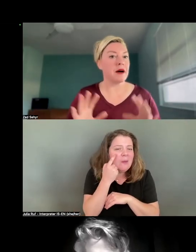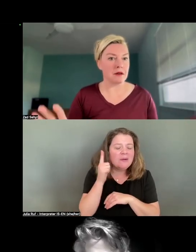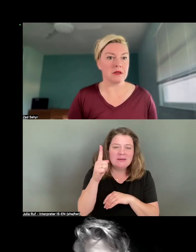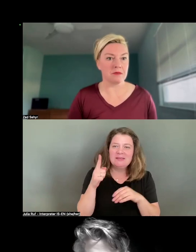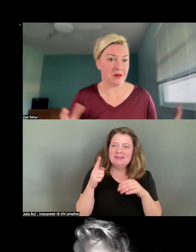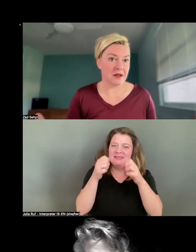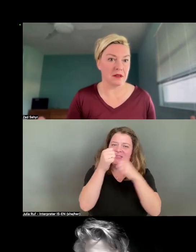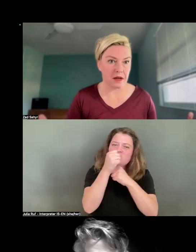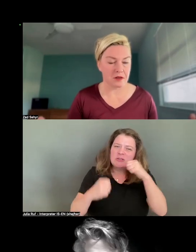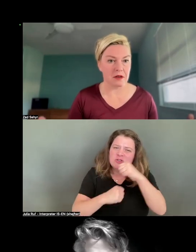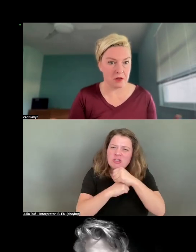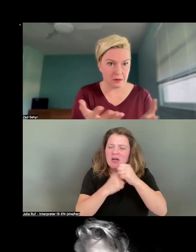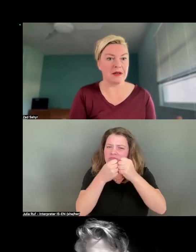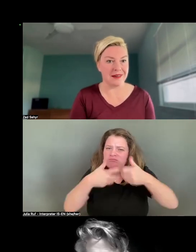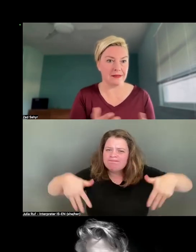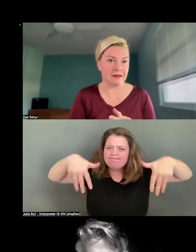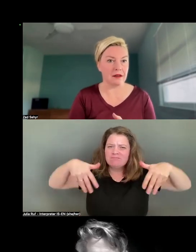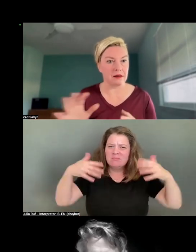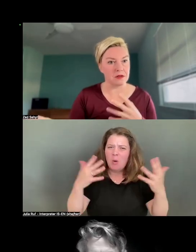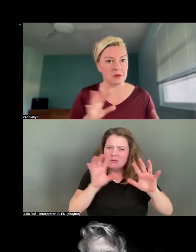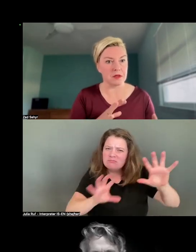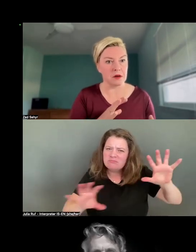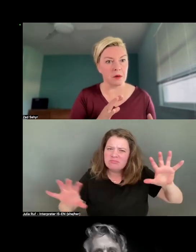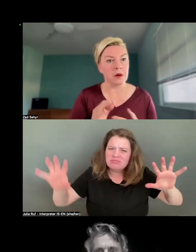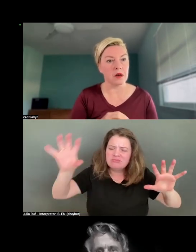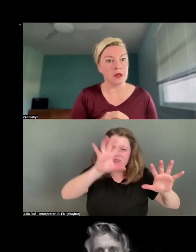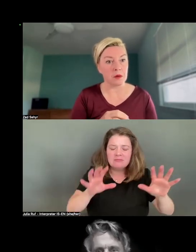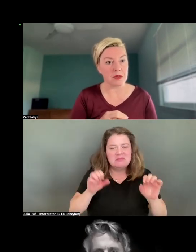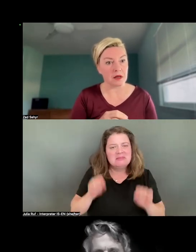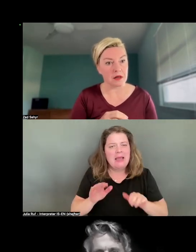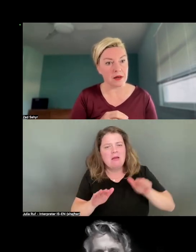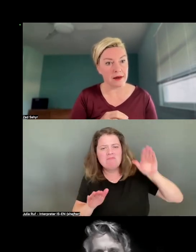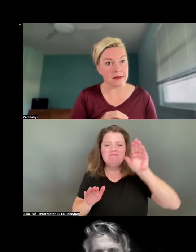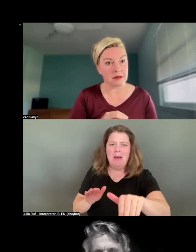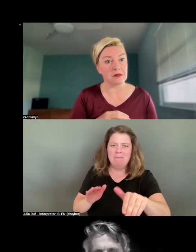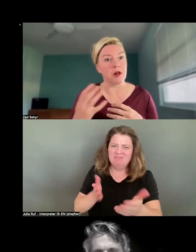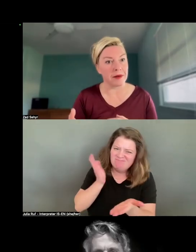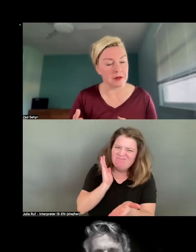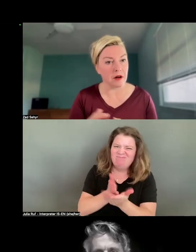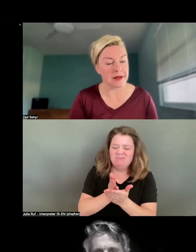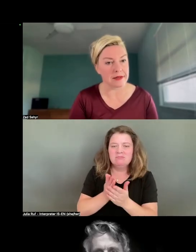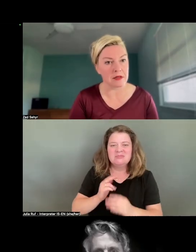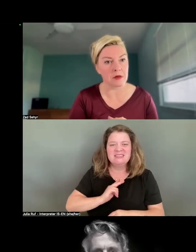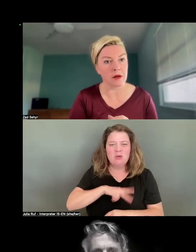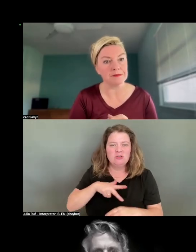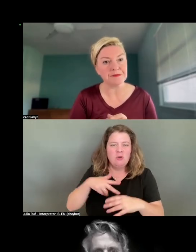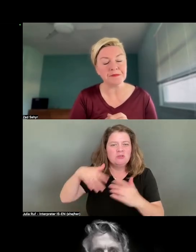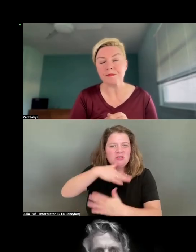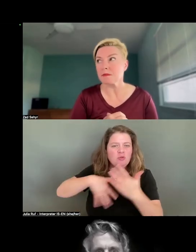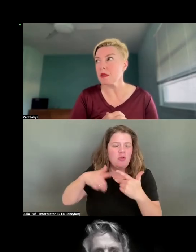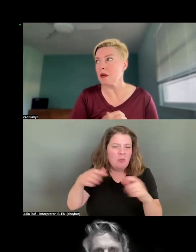really compels more investigations into exactly that, like the socio-linguistic context, developmental context, and so